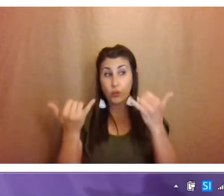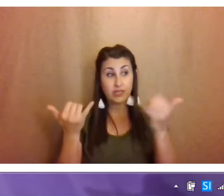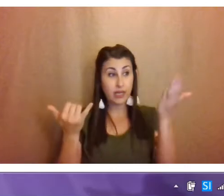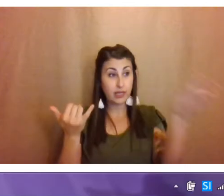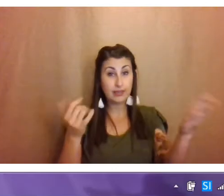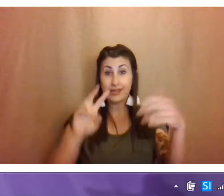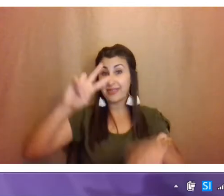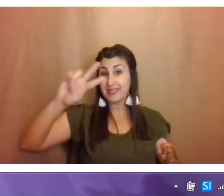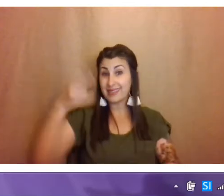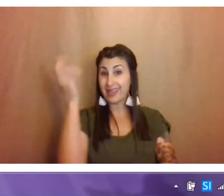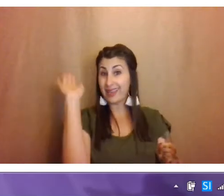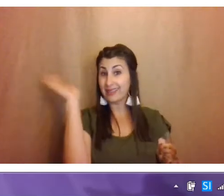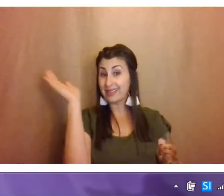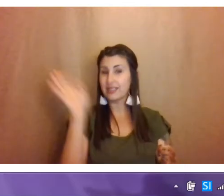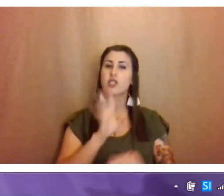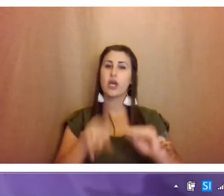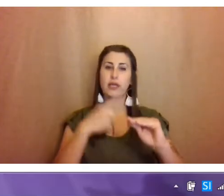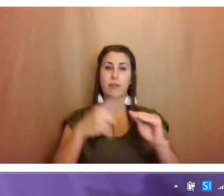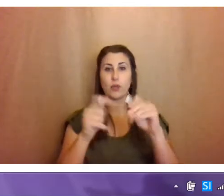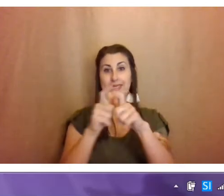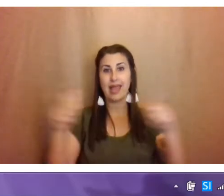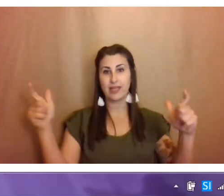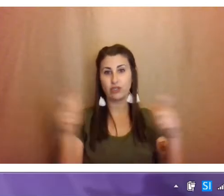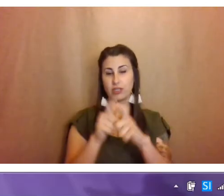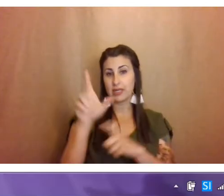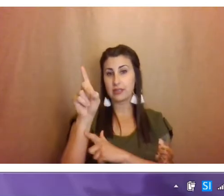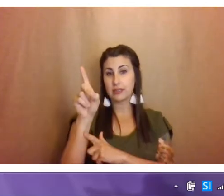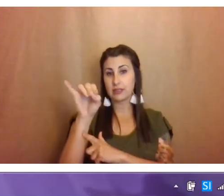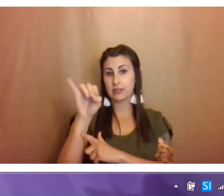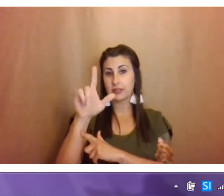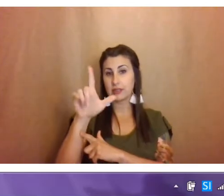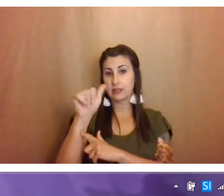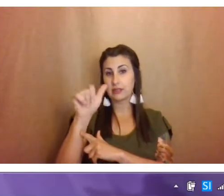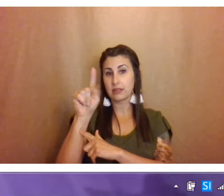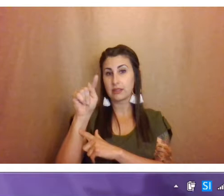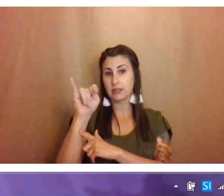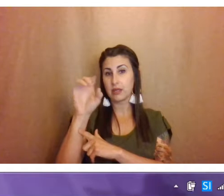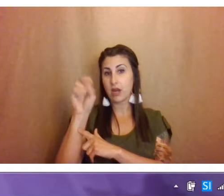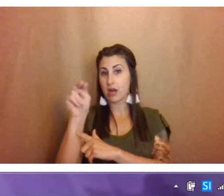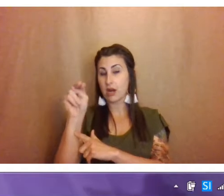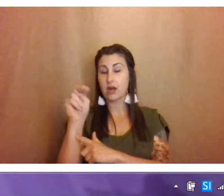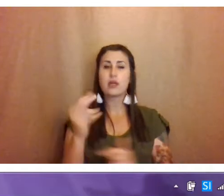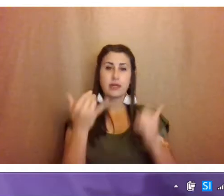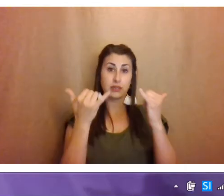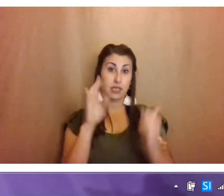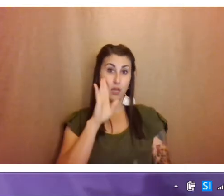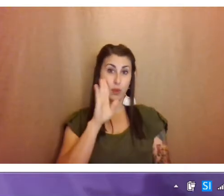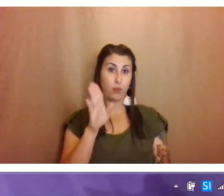Alright, so this is where we are today, the second lesson, dilations.